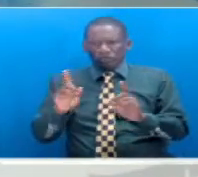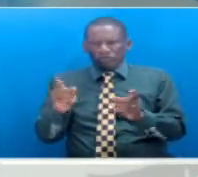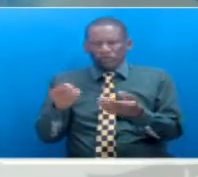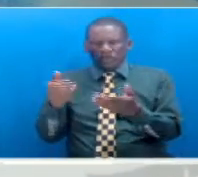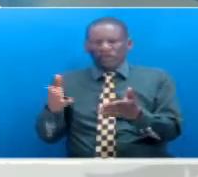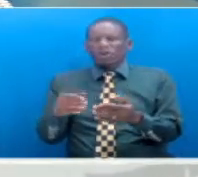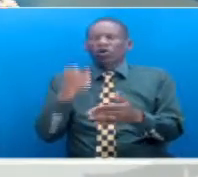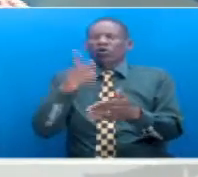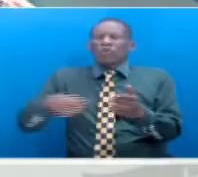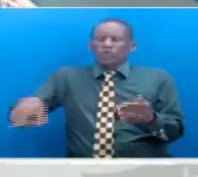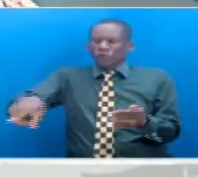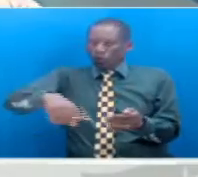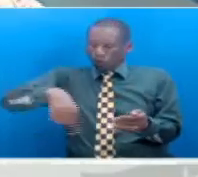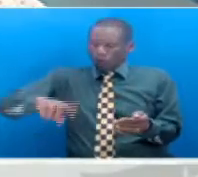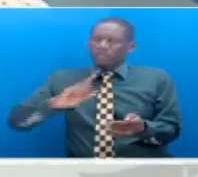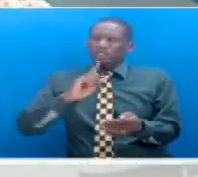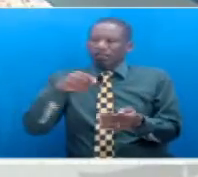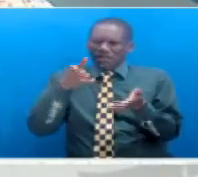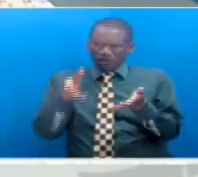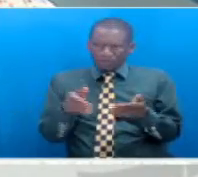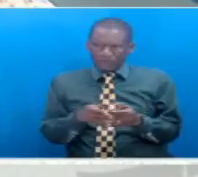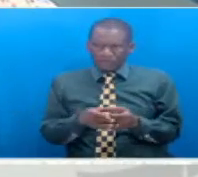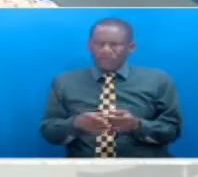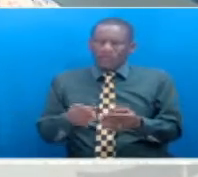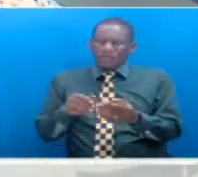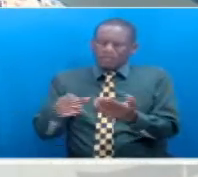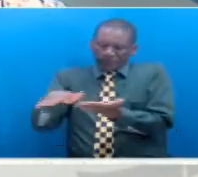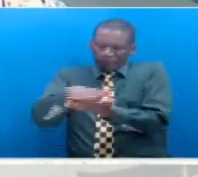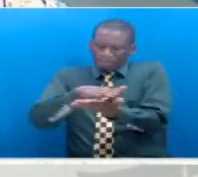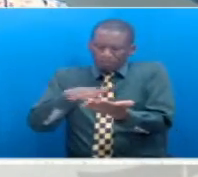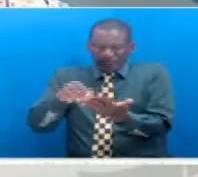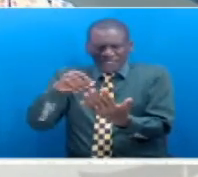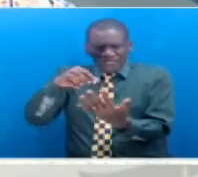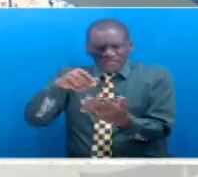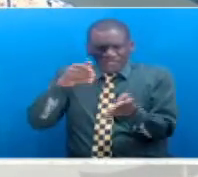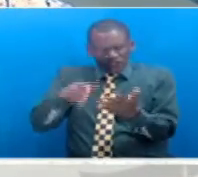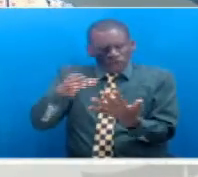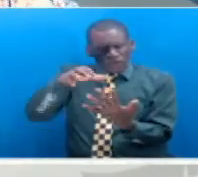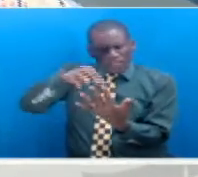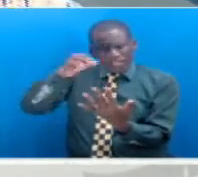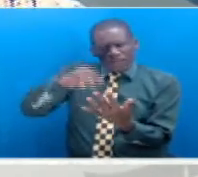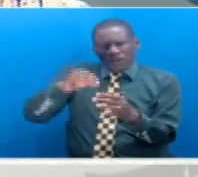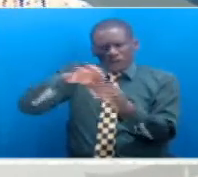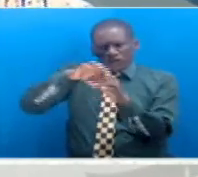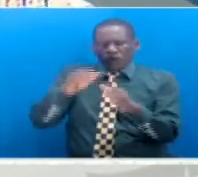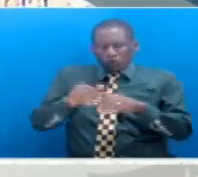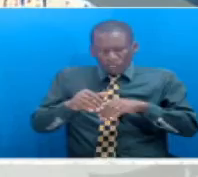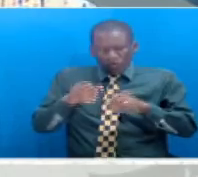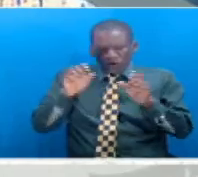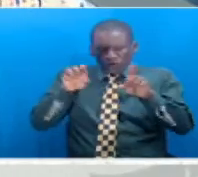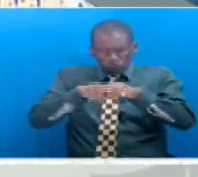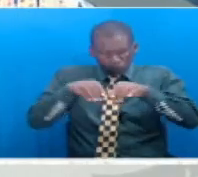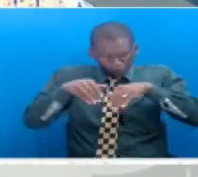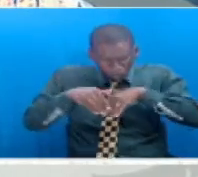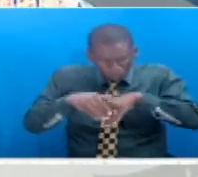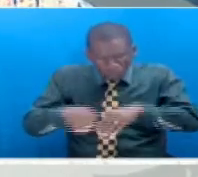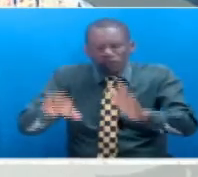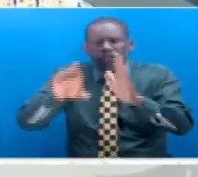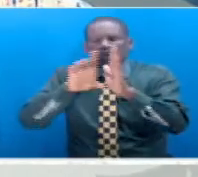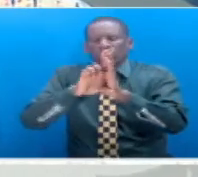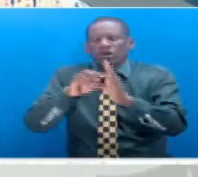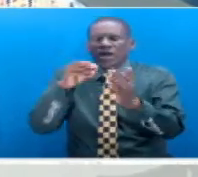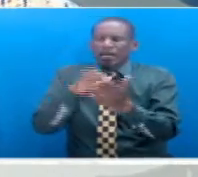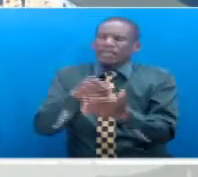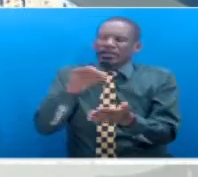existing. So what we are saying, the primary identifier, and we are following the law, and again, this thing is